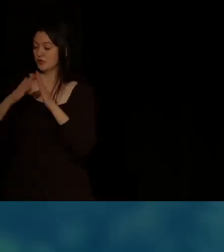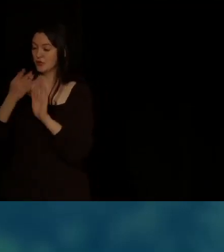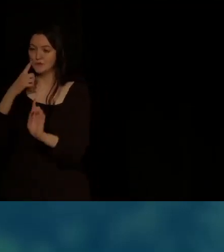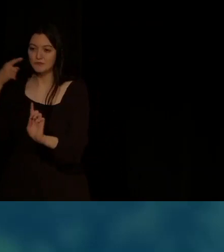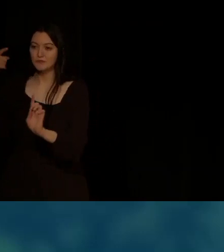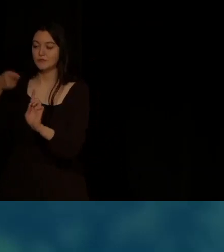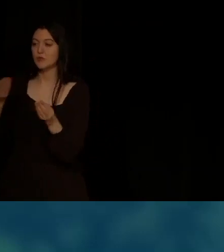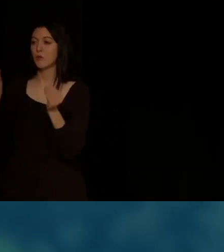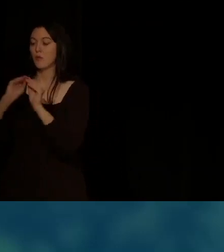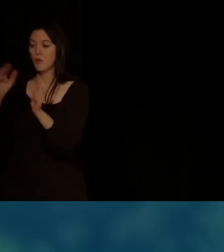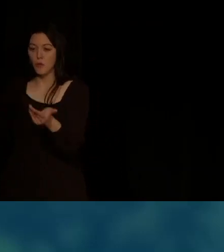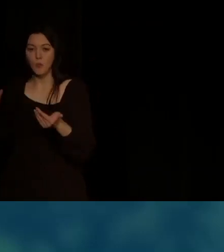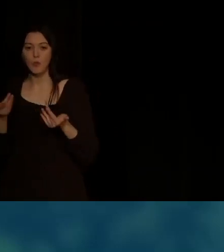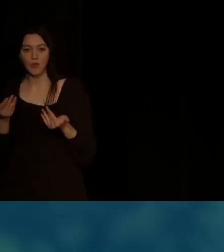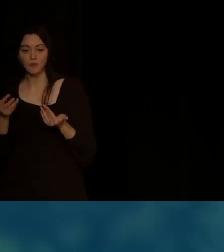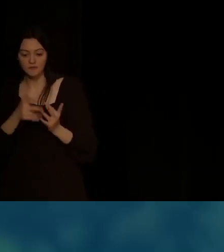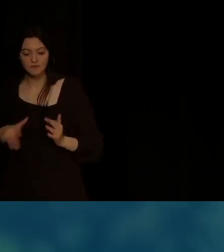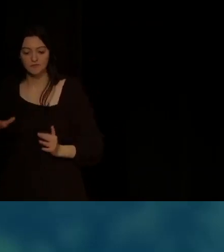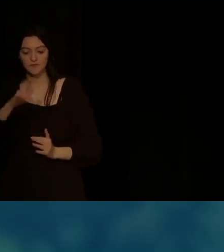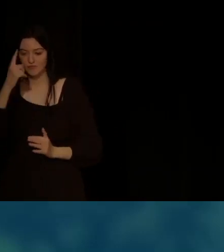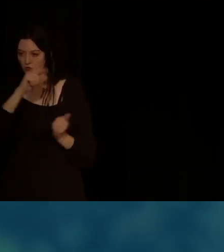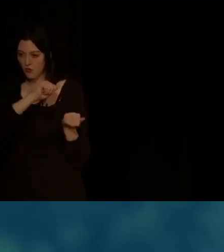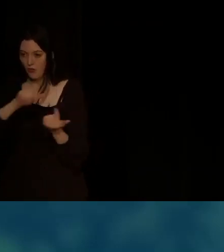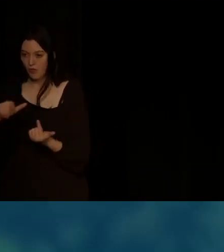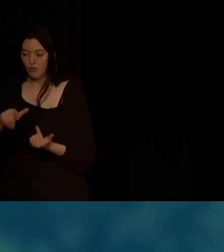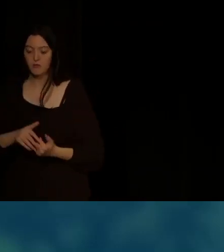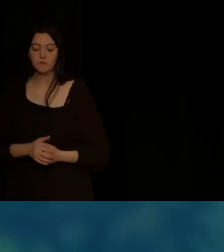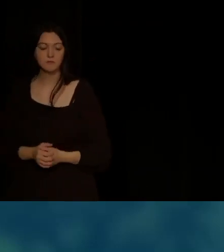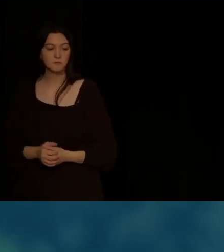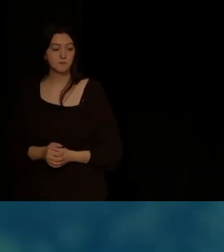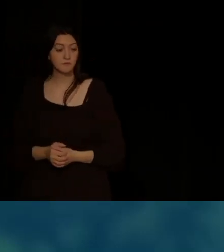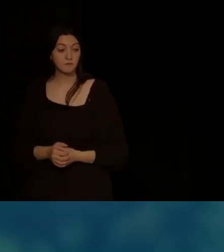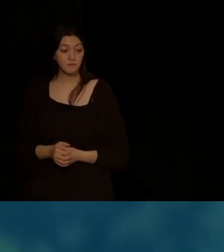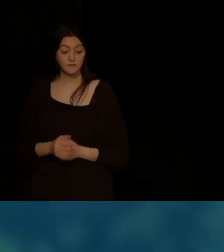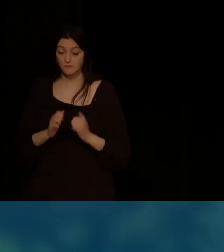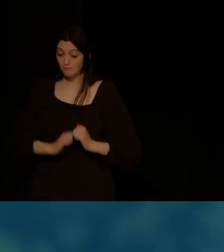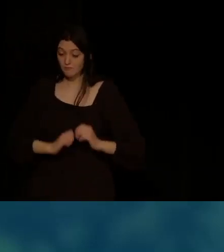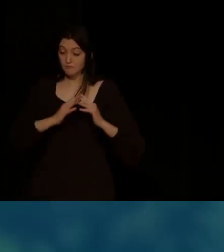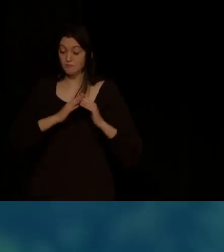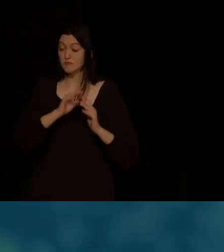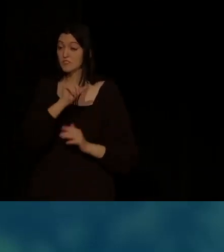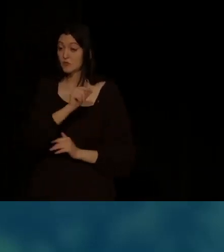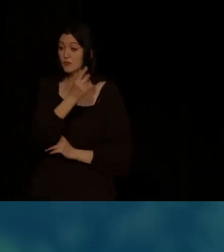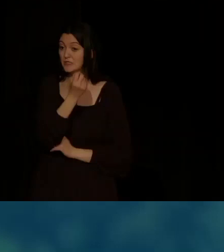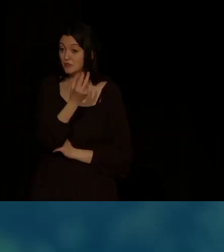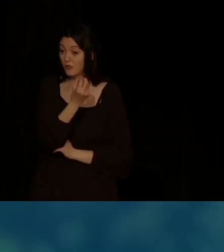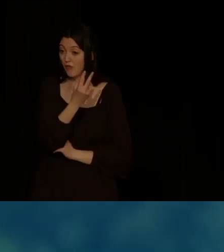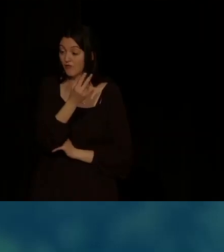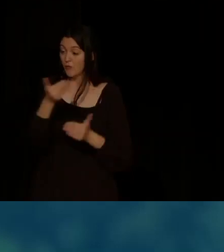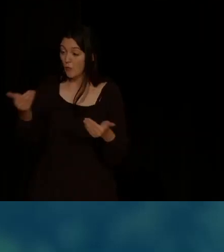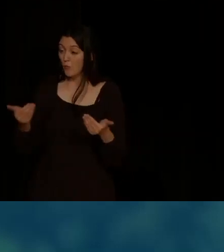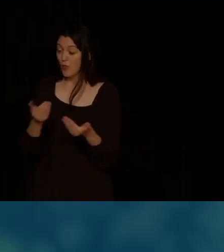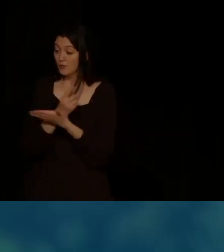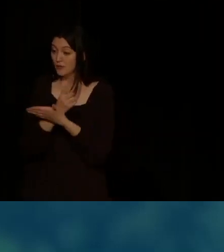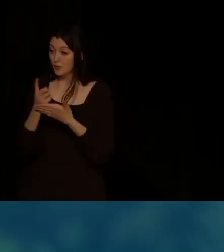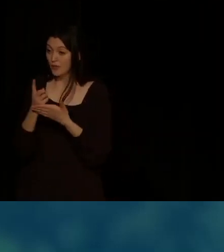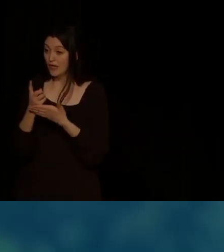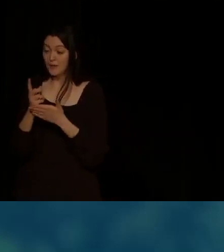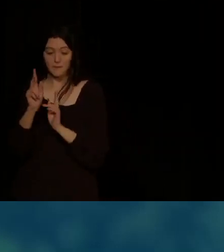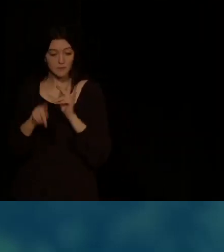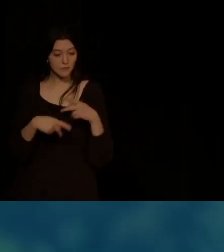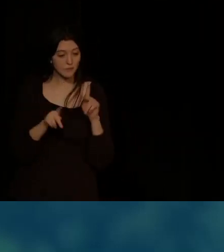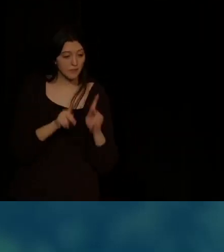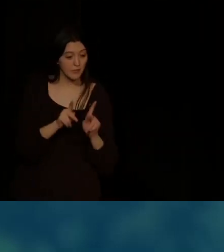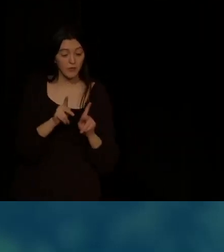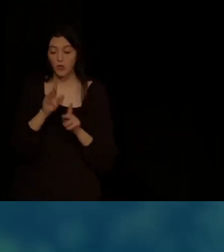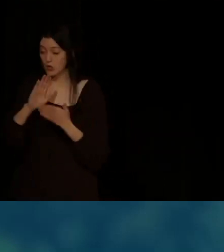be more welcoming places for all. Launched in 2012, Welcoming Week provides people and